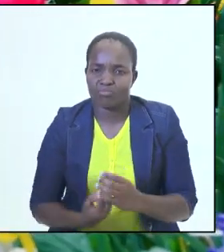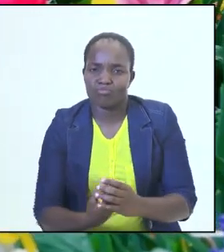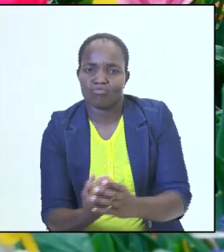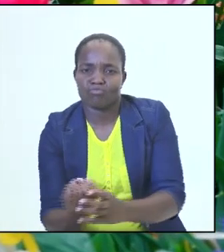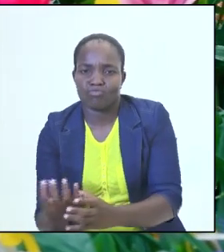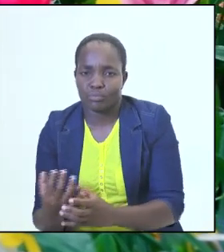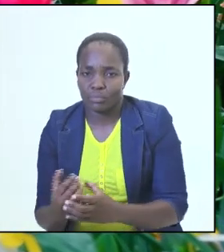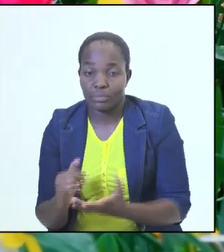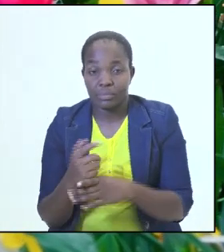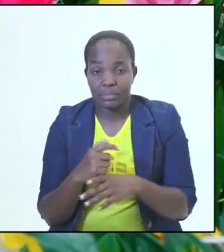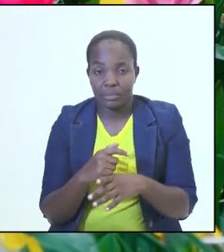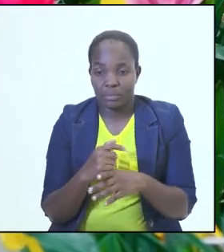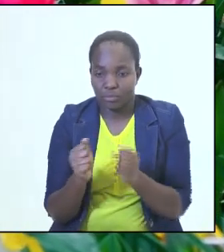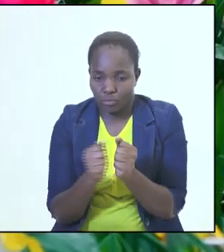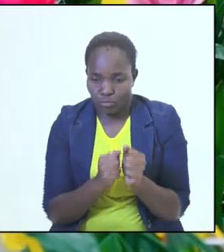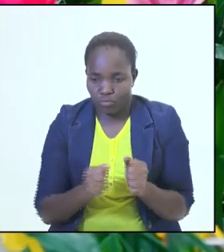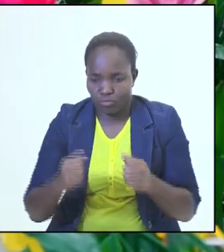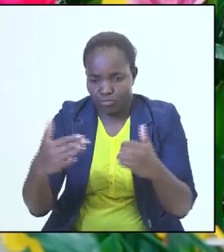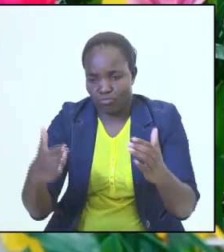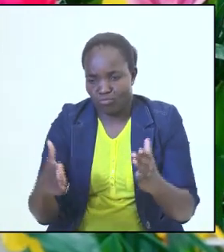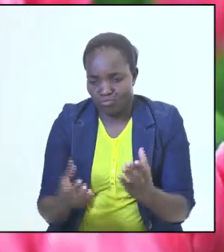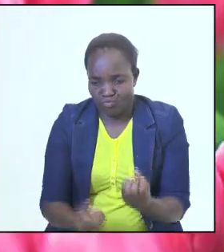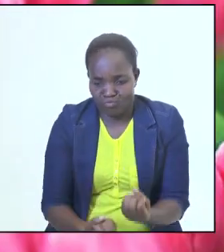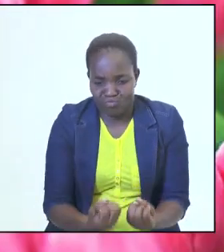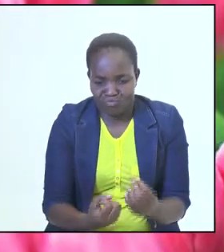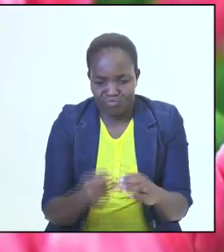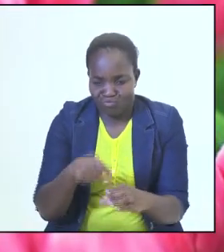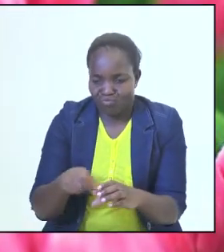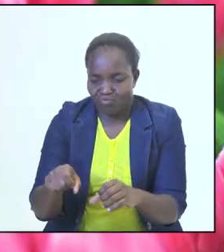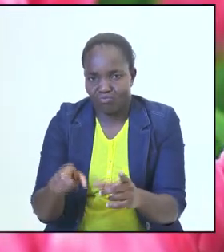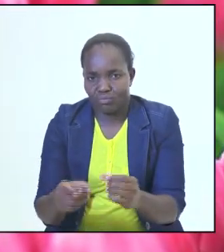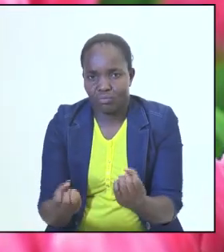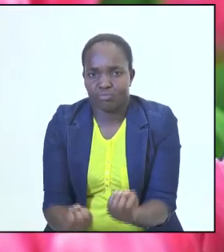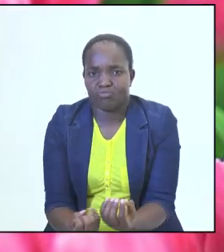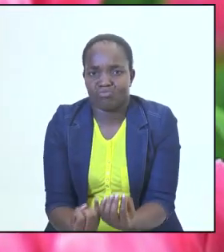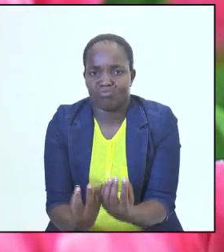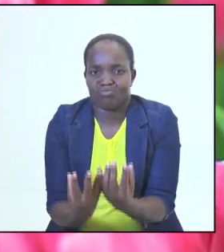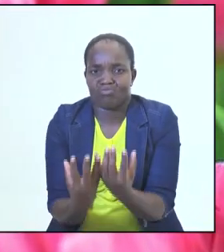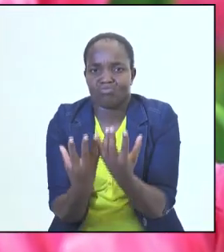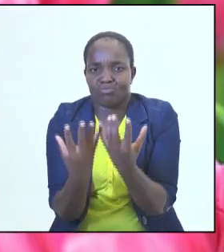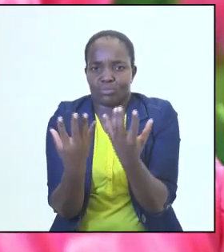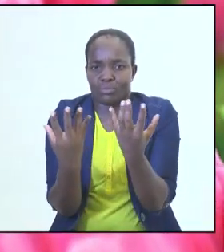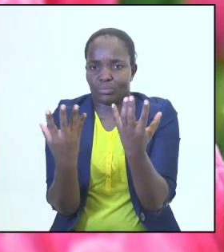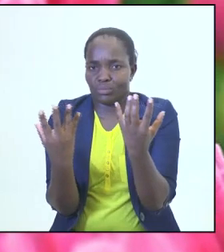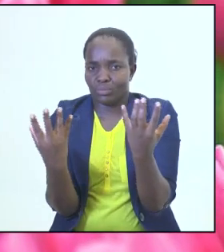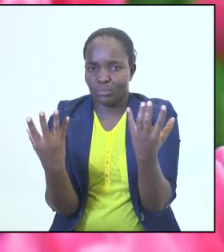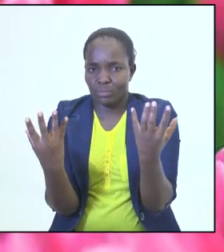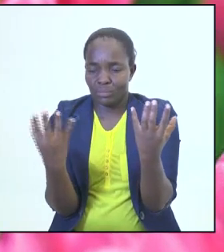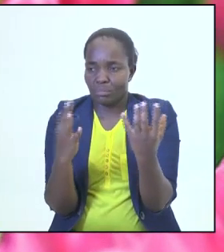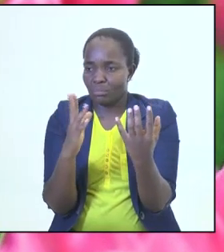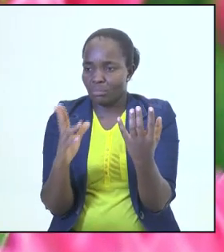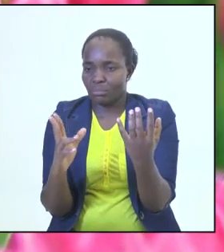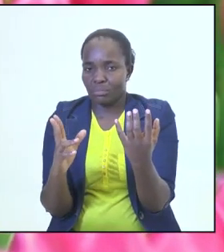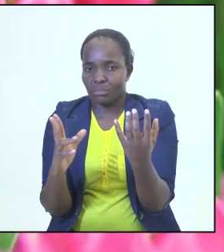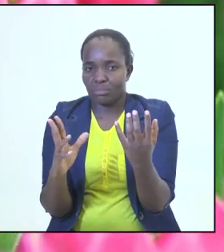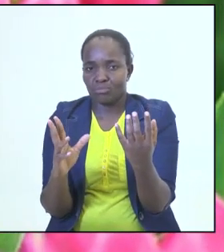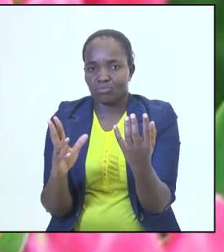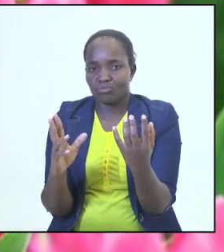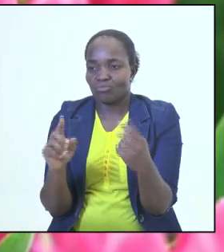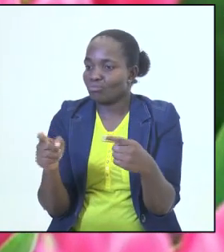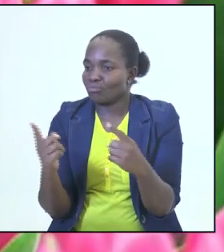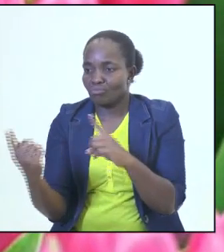planted together in large fields to maximize their visual effect, becoming more noticeable to passing